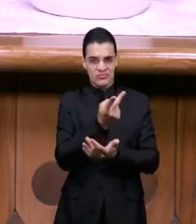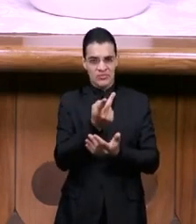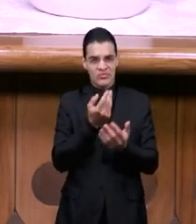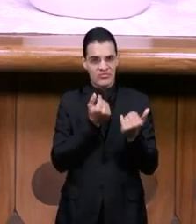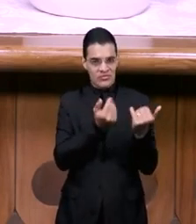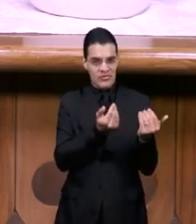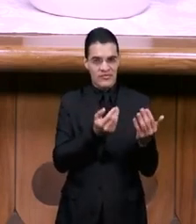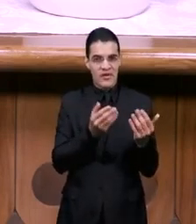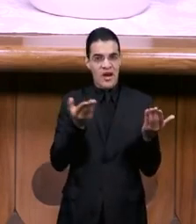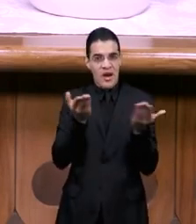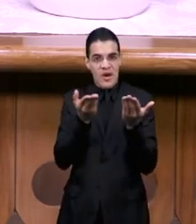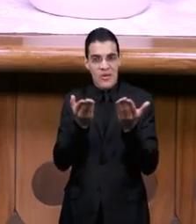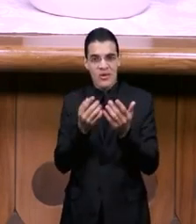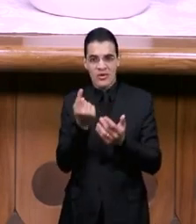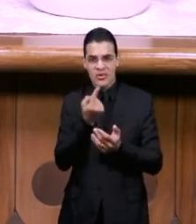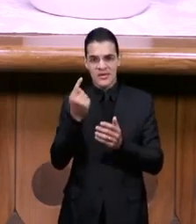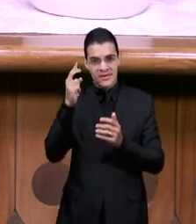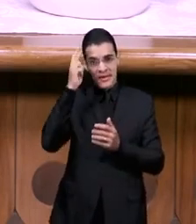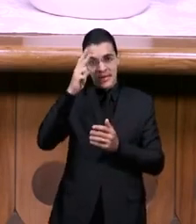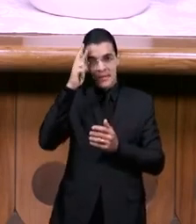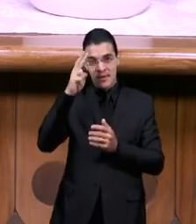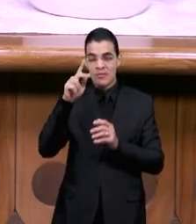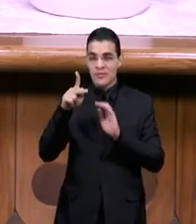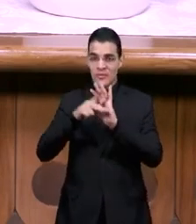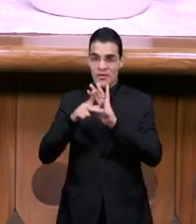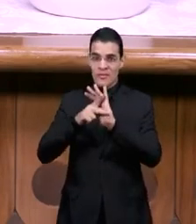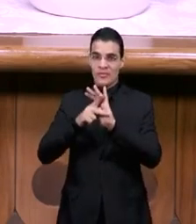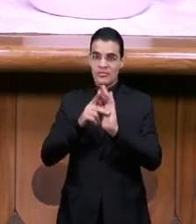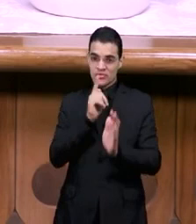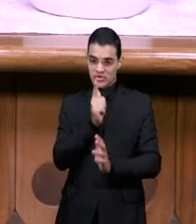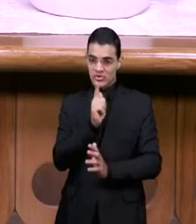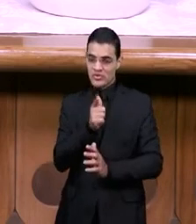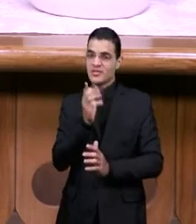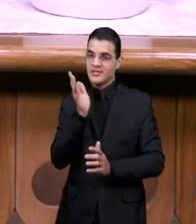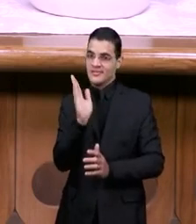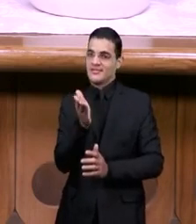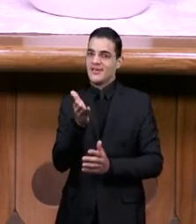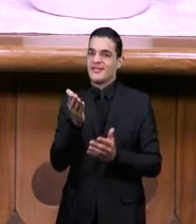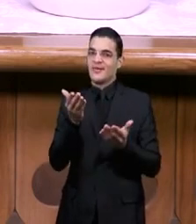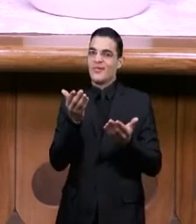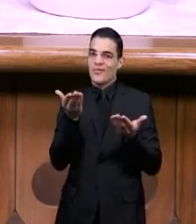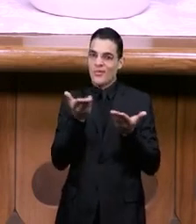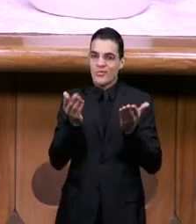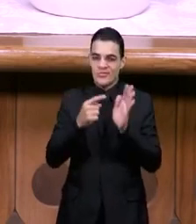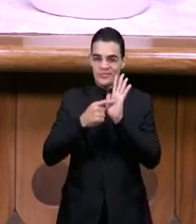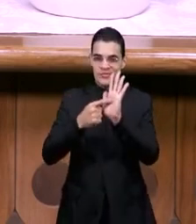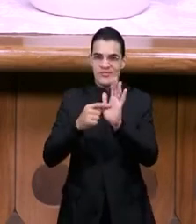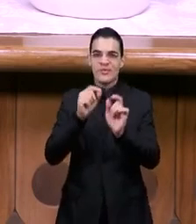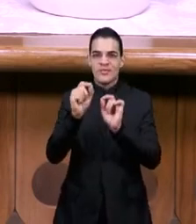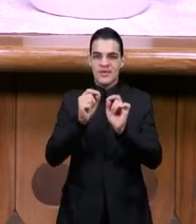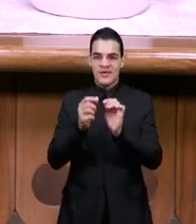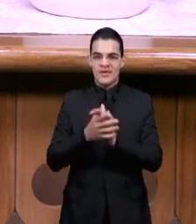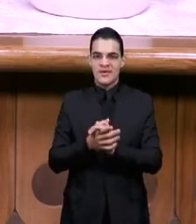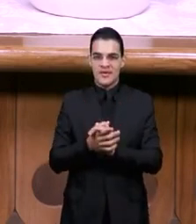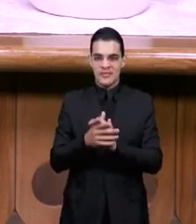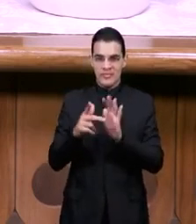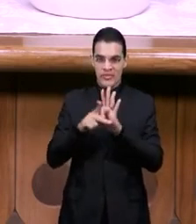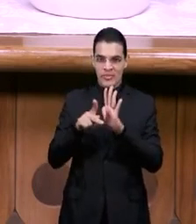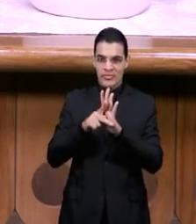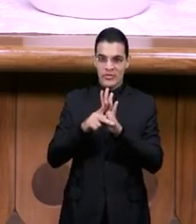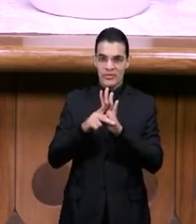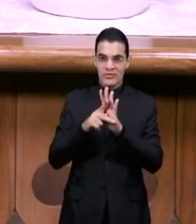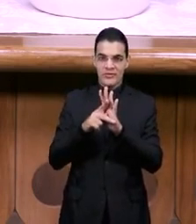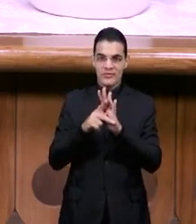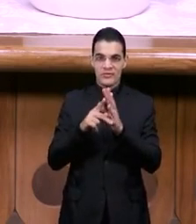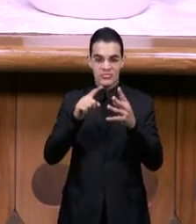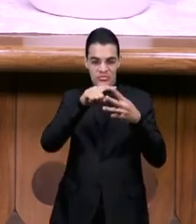sequence of this question, we also remembered the answer that was given in the introductory word by Pastor Shidotsi that related to